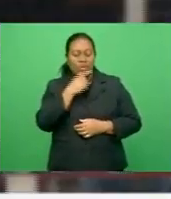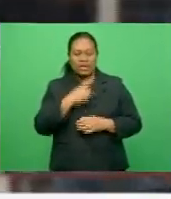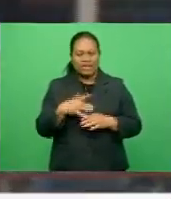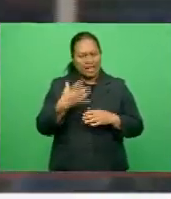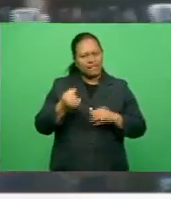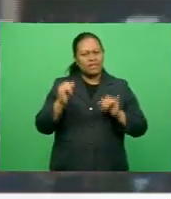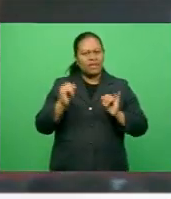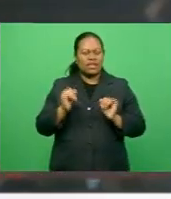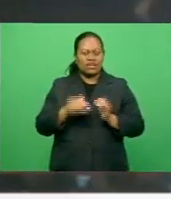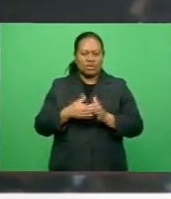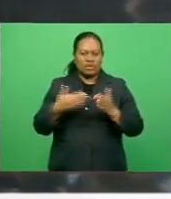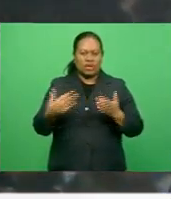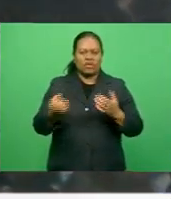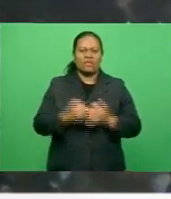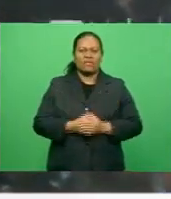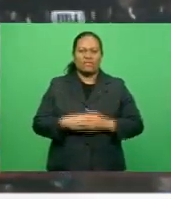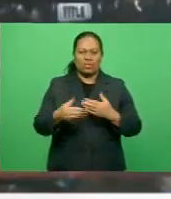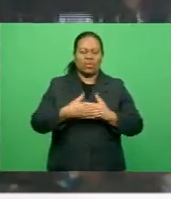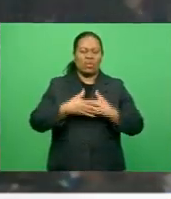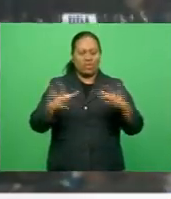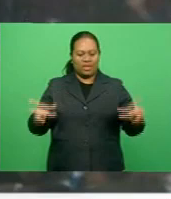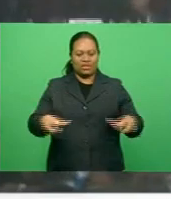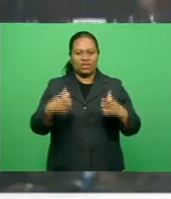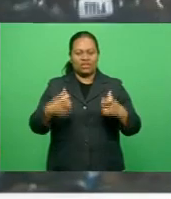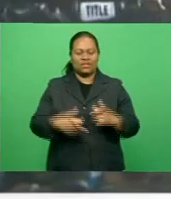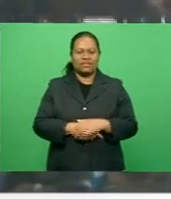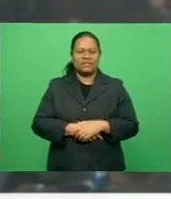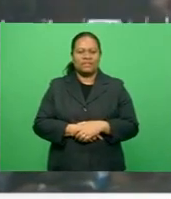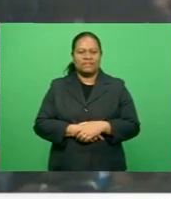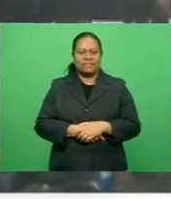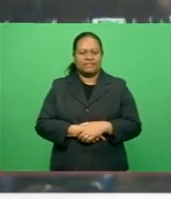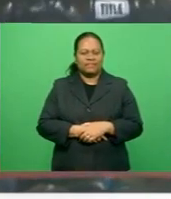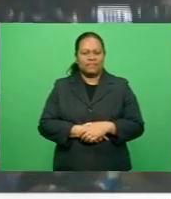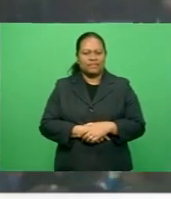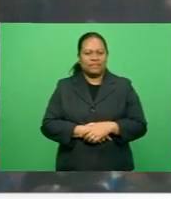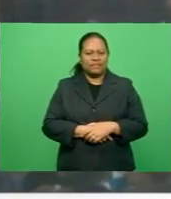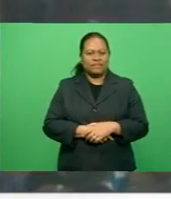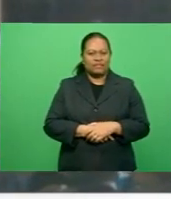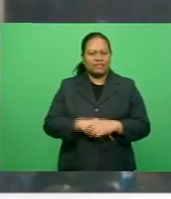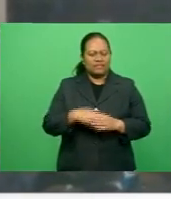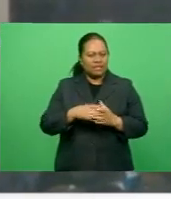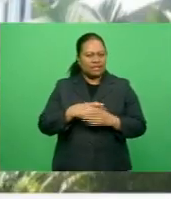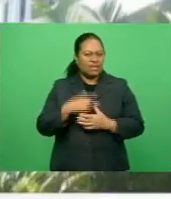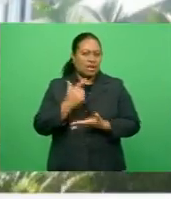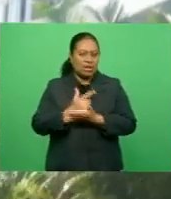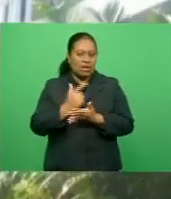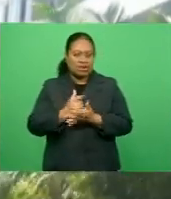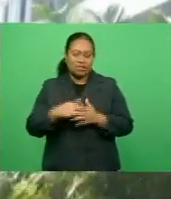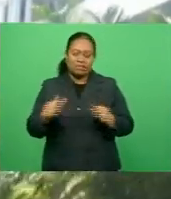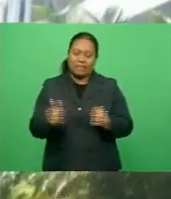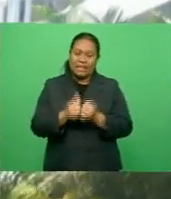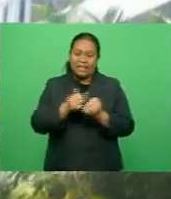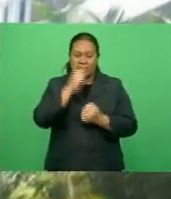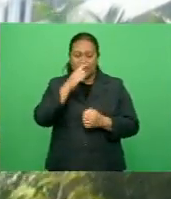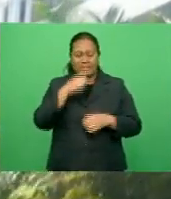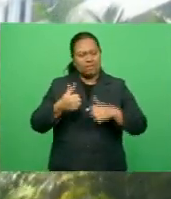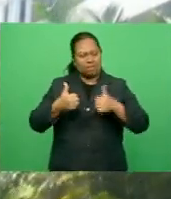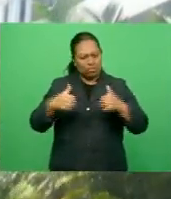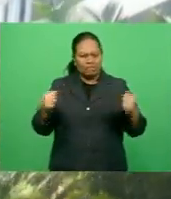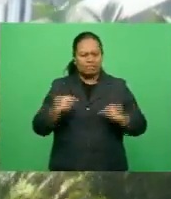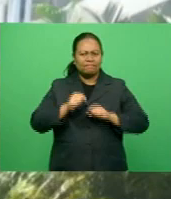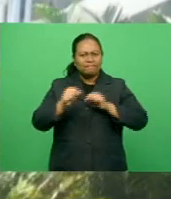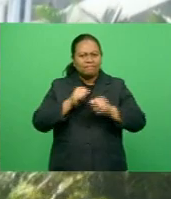an open challenge to boxers in Fiji. Like we've made this statement today, it's not a small statement because there's a lot of good fighters in this country, without a doubt.